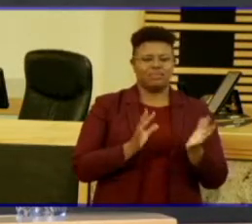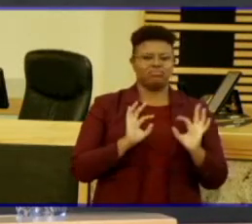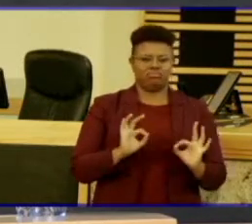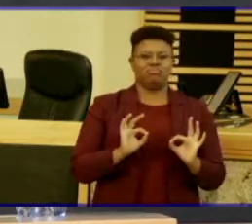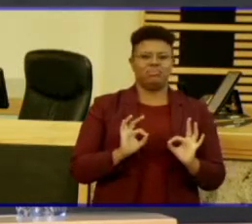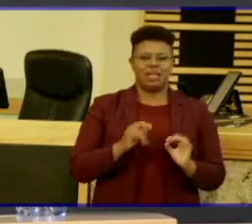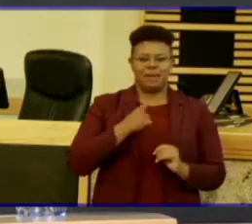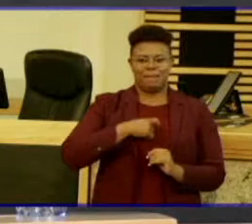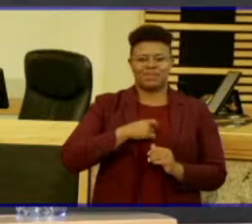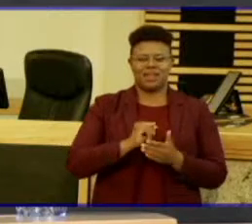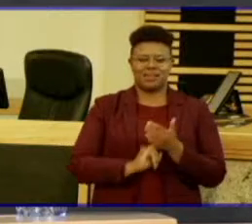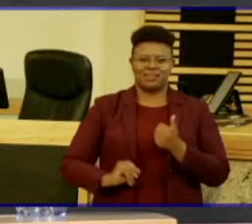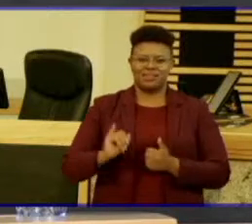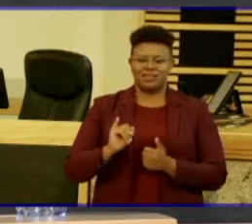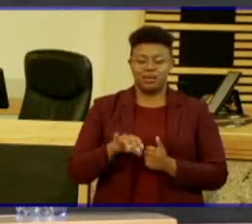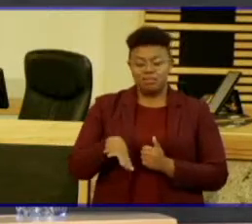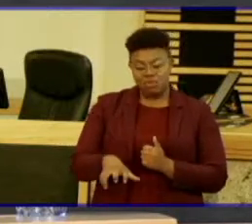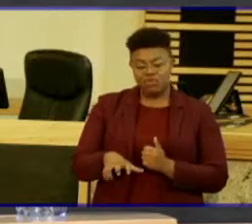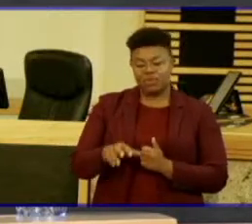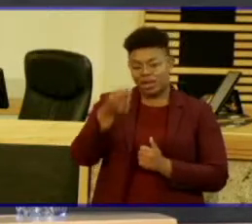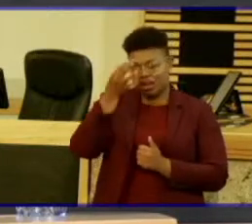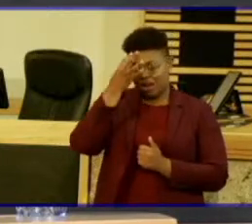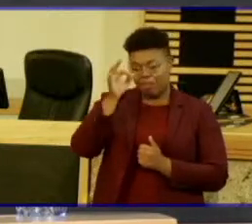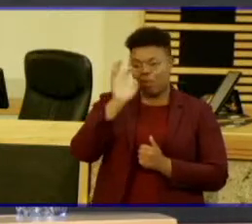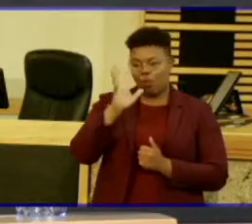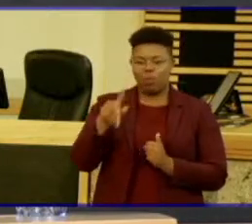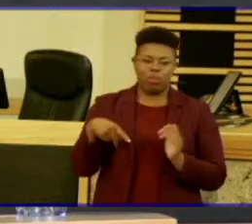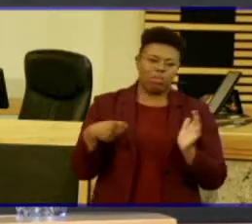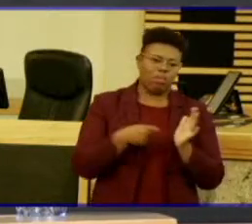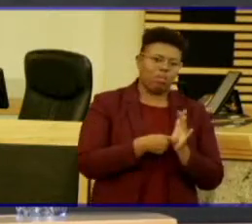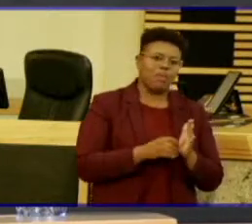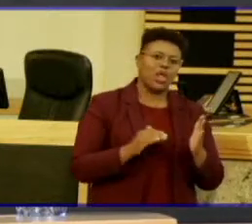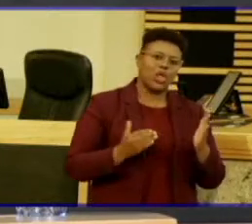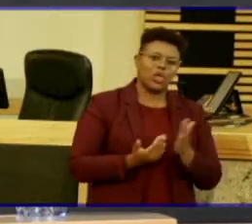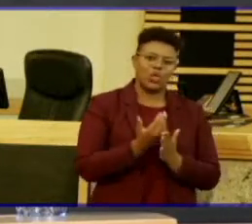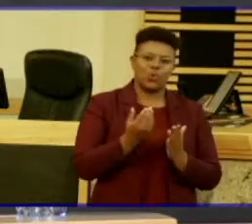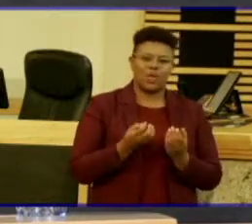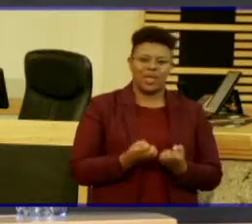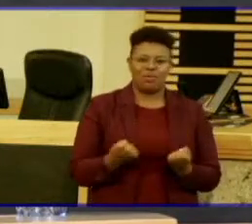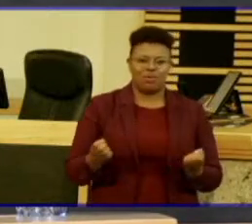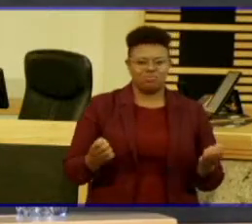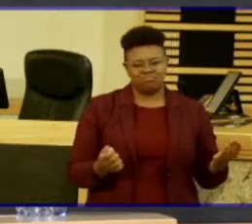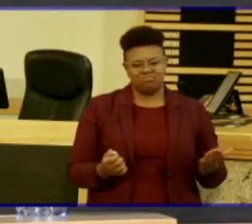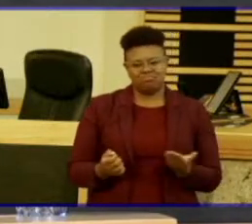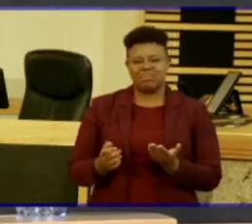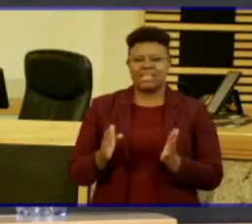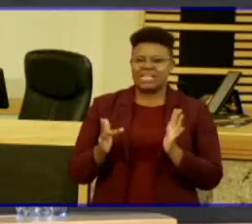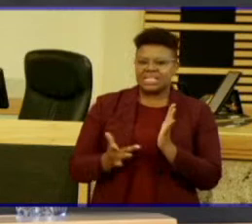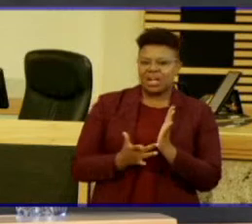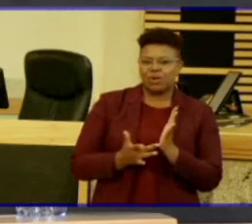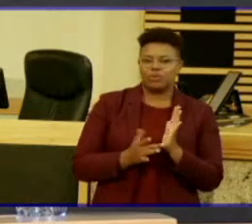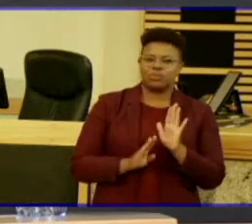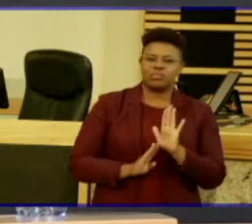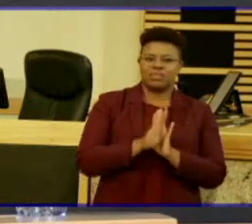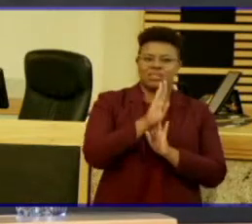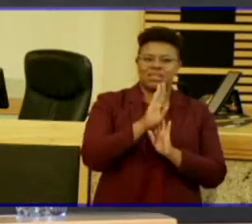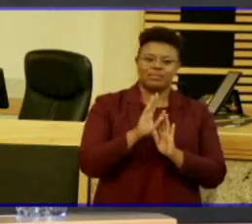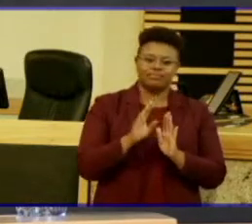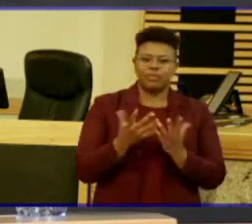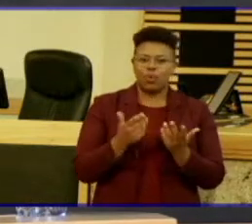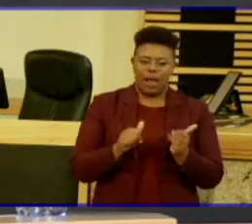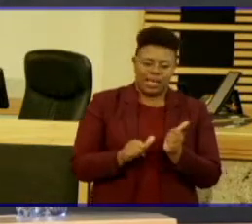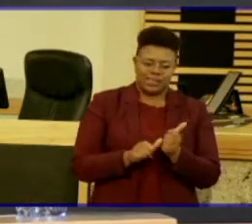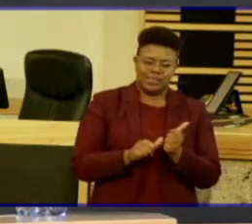personal independence. The provincial government will procure new equipment, including innovative technology, to increase assistive